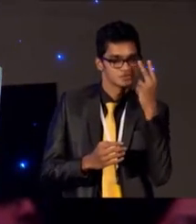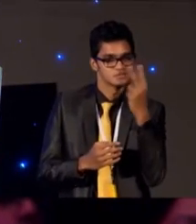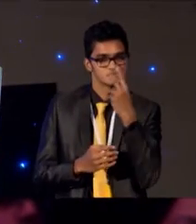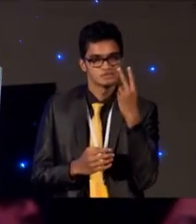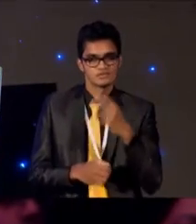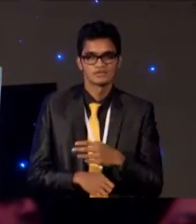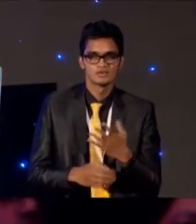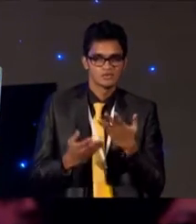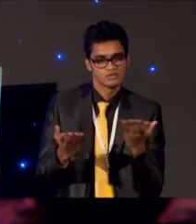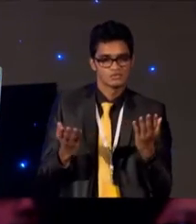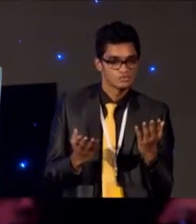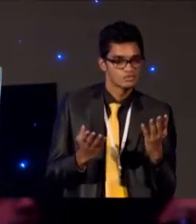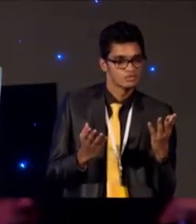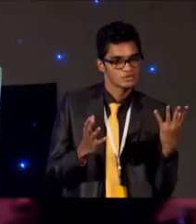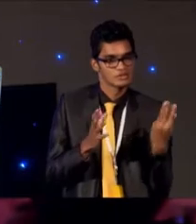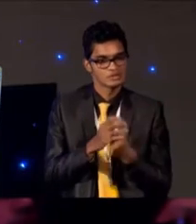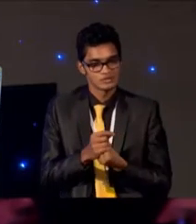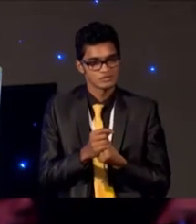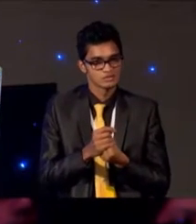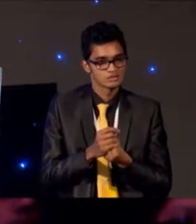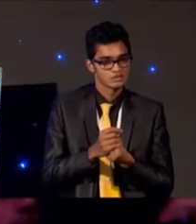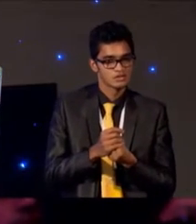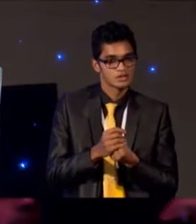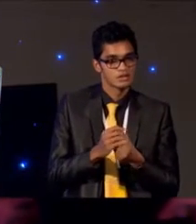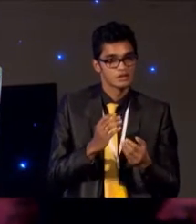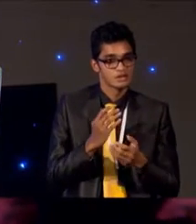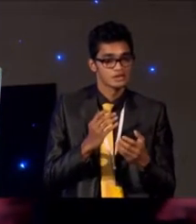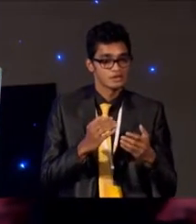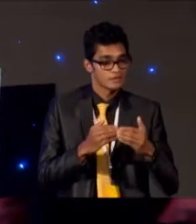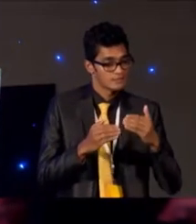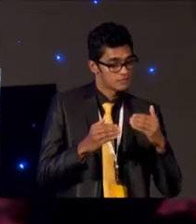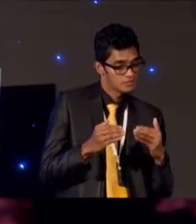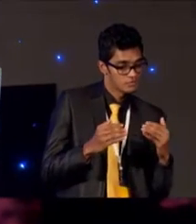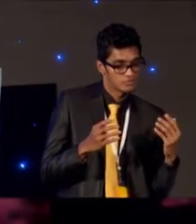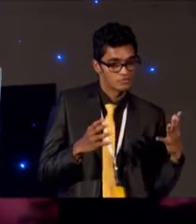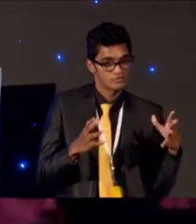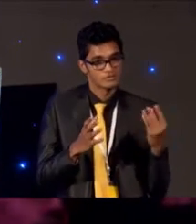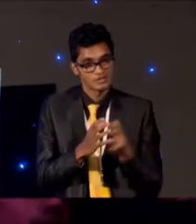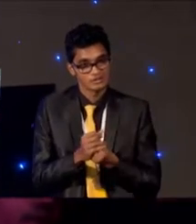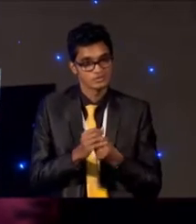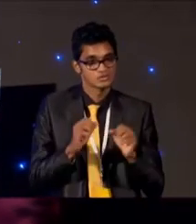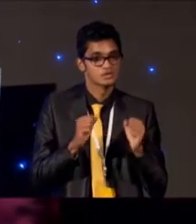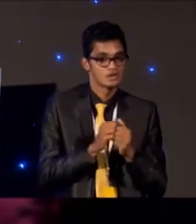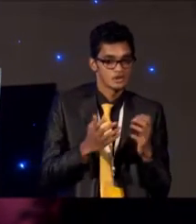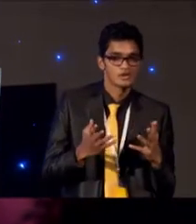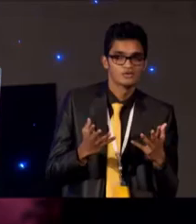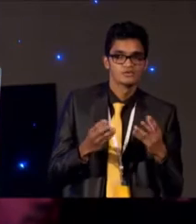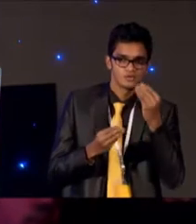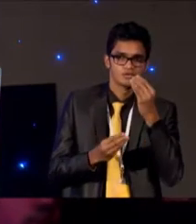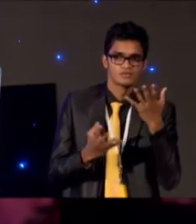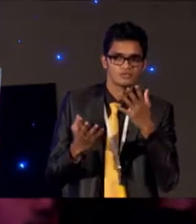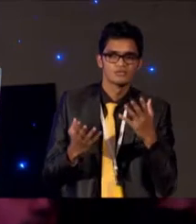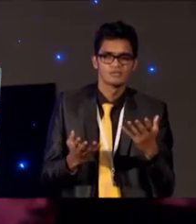about awareness, early identification, early intervention. So if that has been